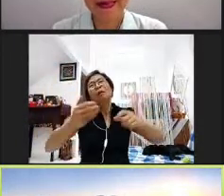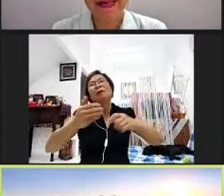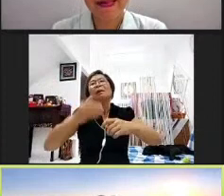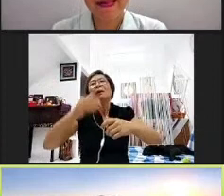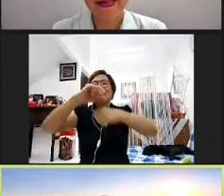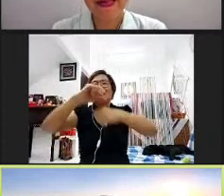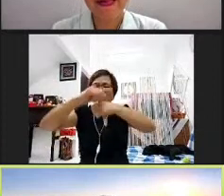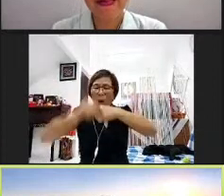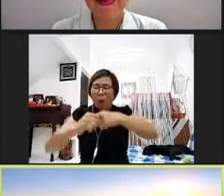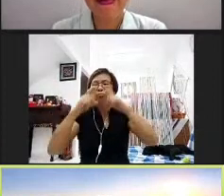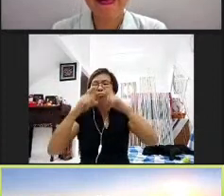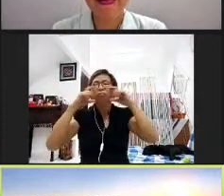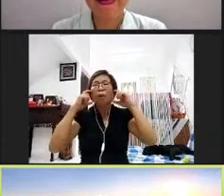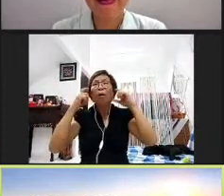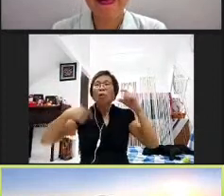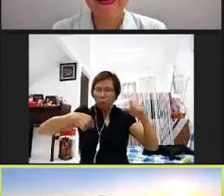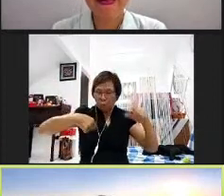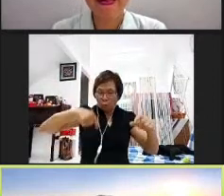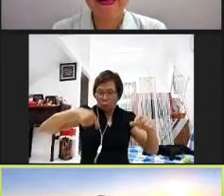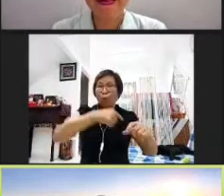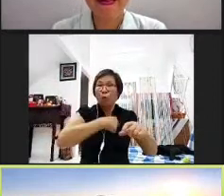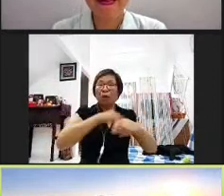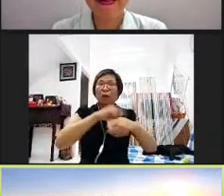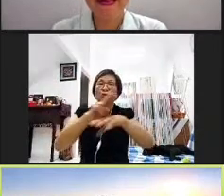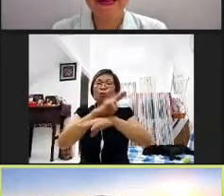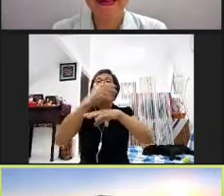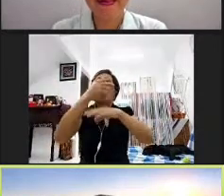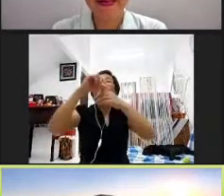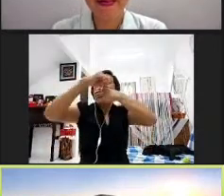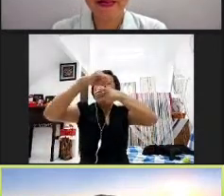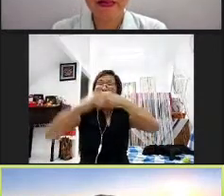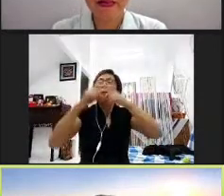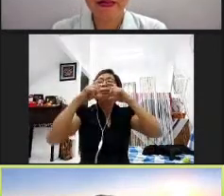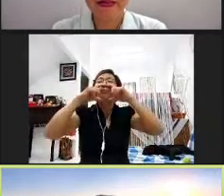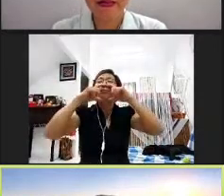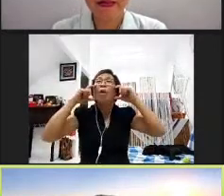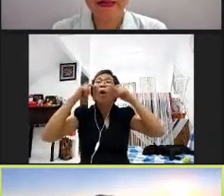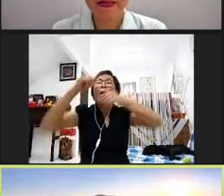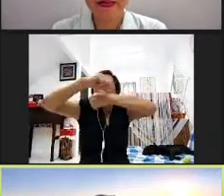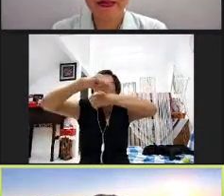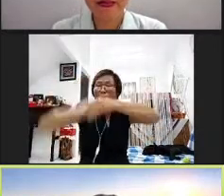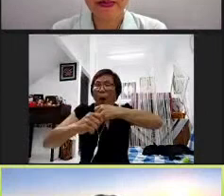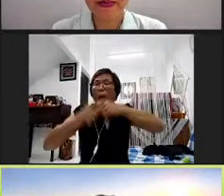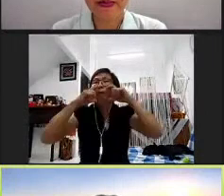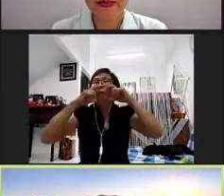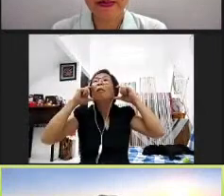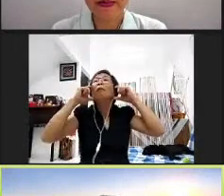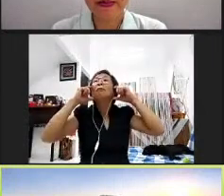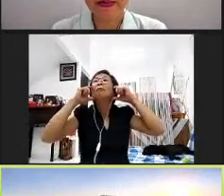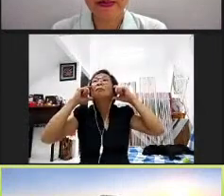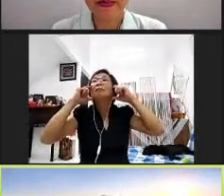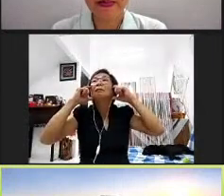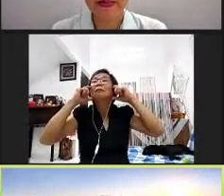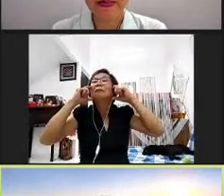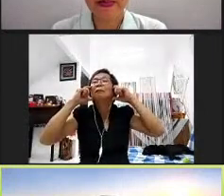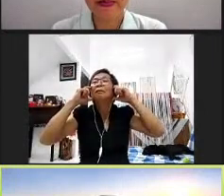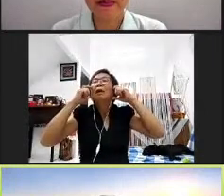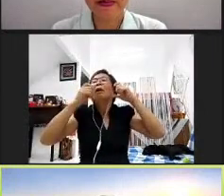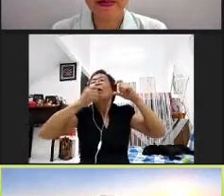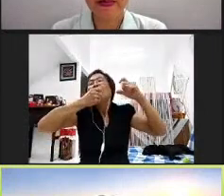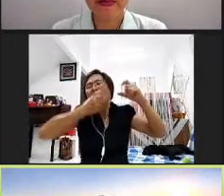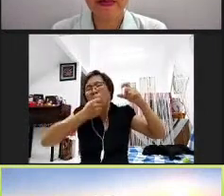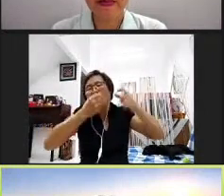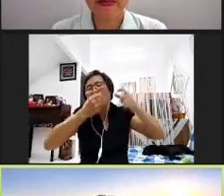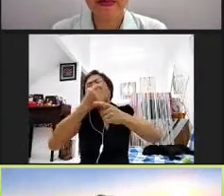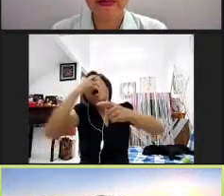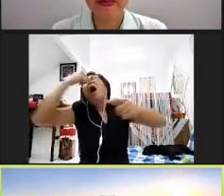The purpose of we wearing mask during the operations or doing procedure is to prevent when we cough, when we